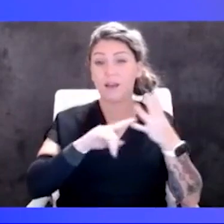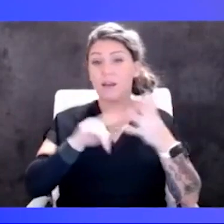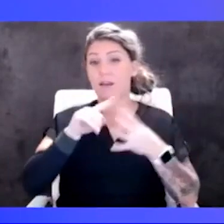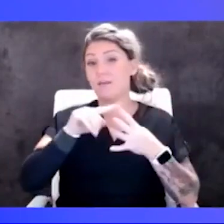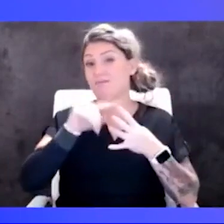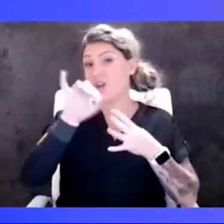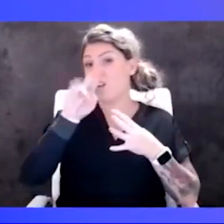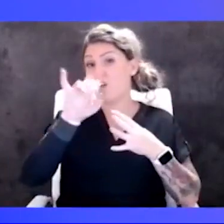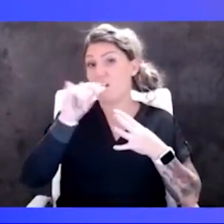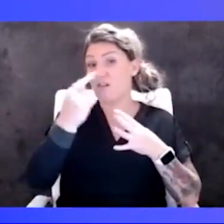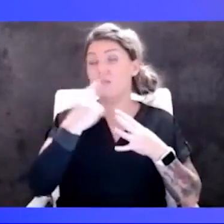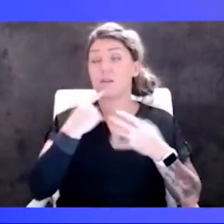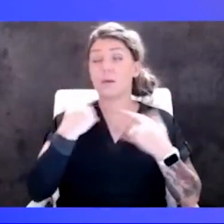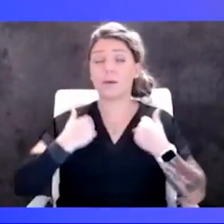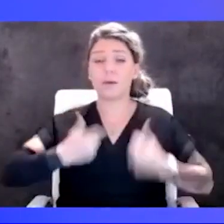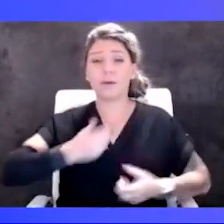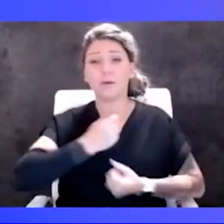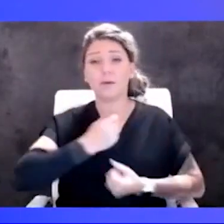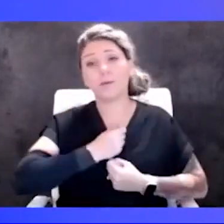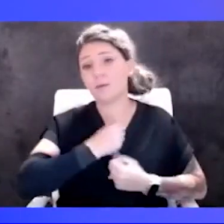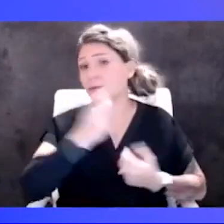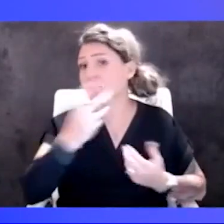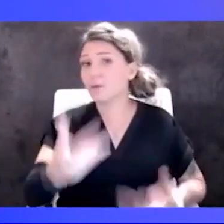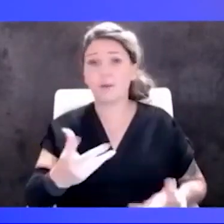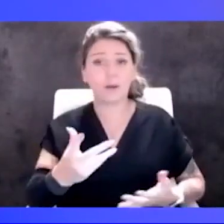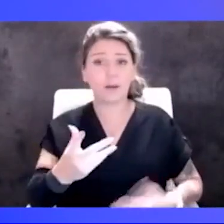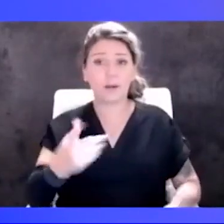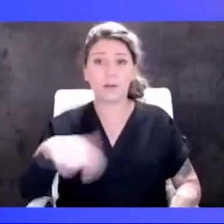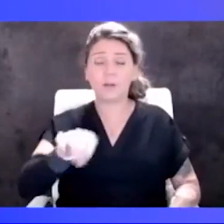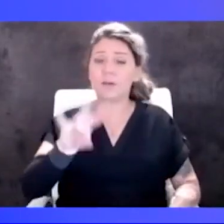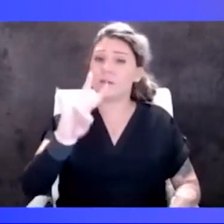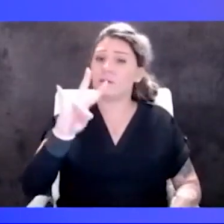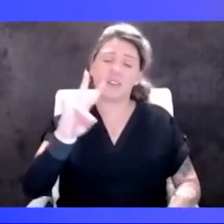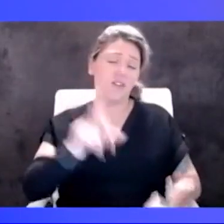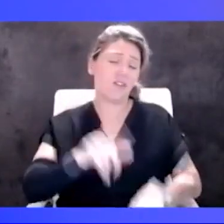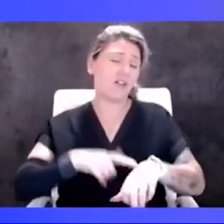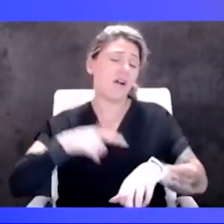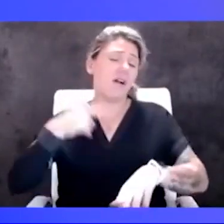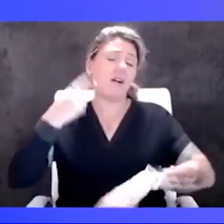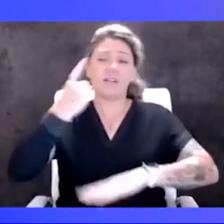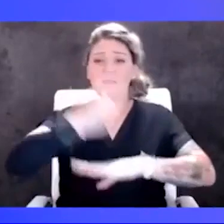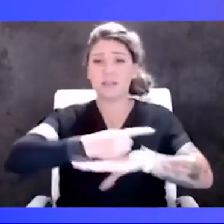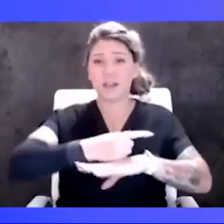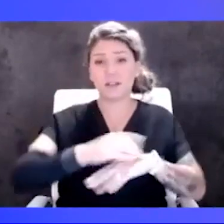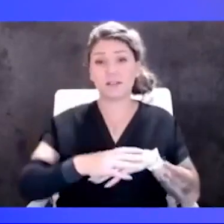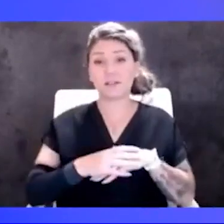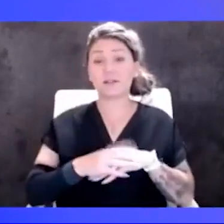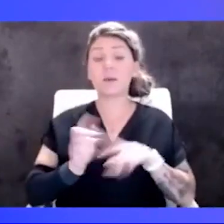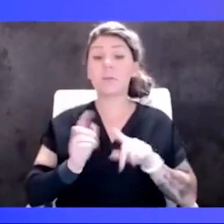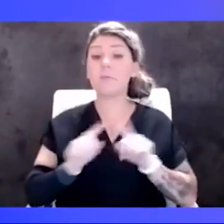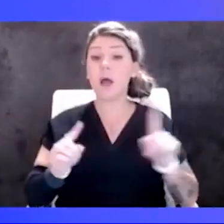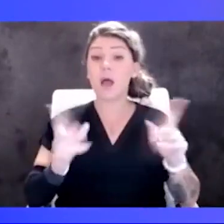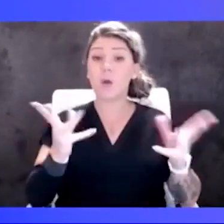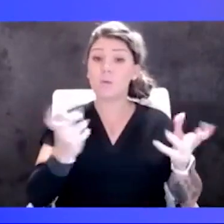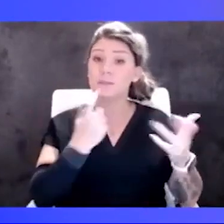at the end of those 7 long days. But I will just say,